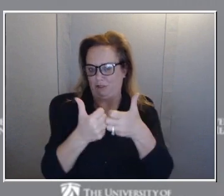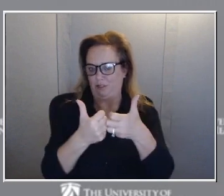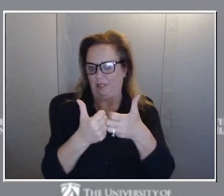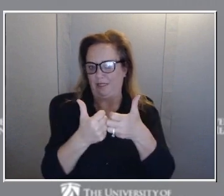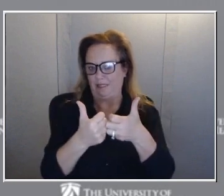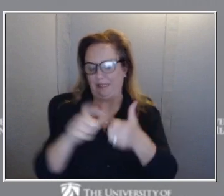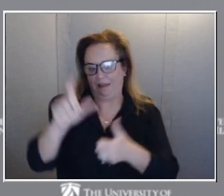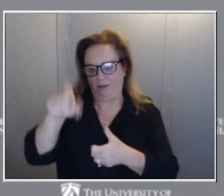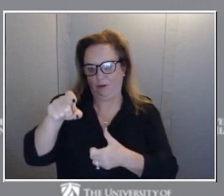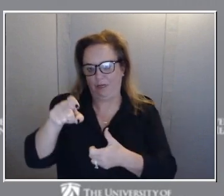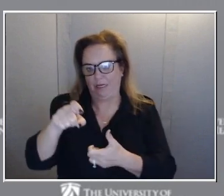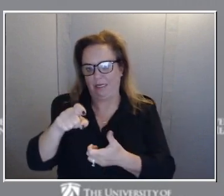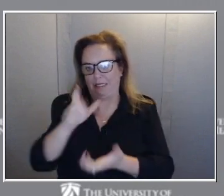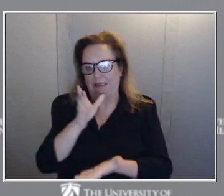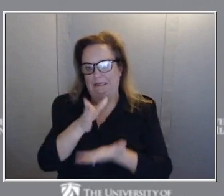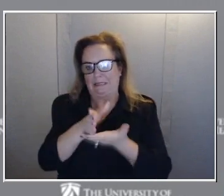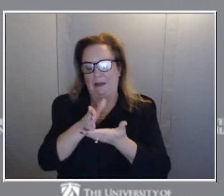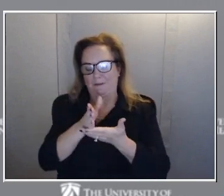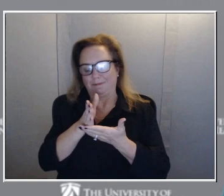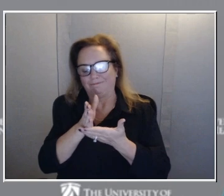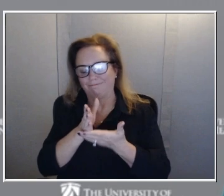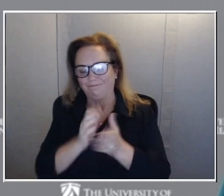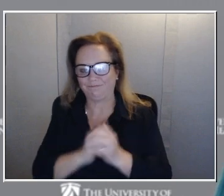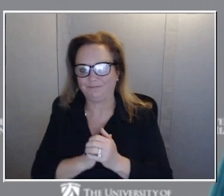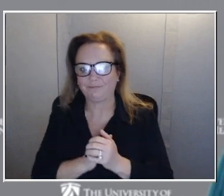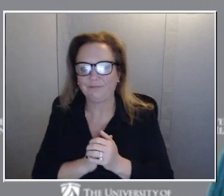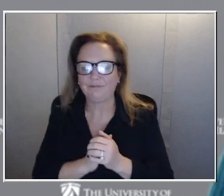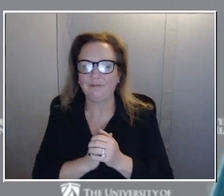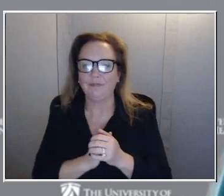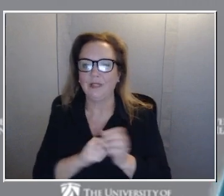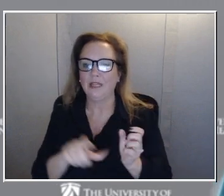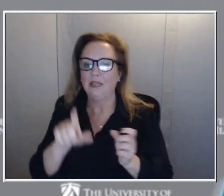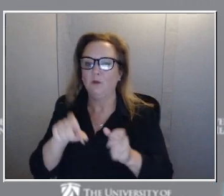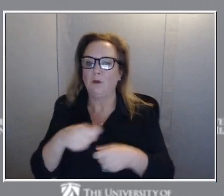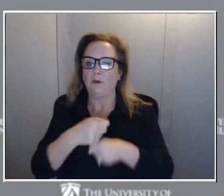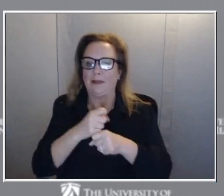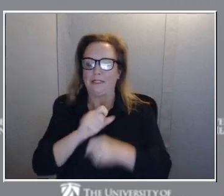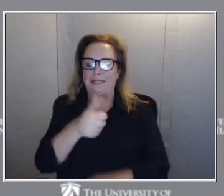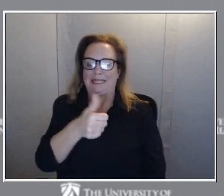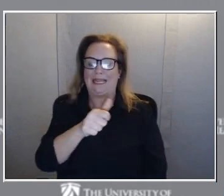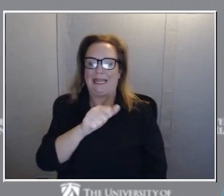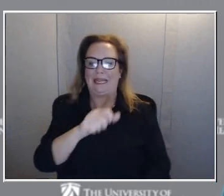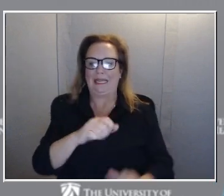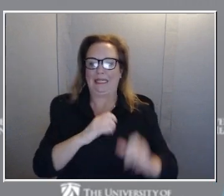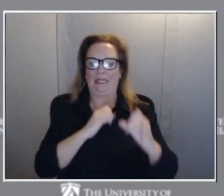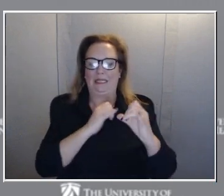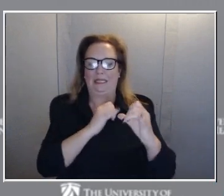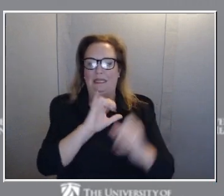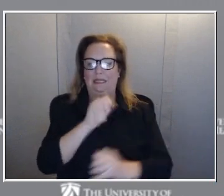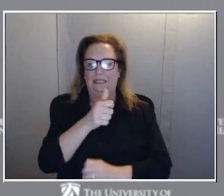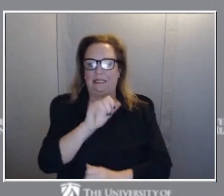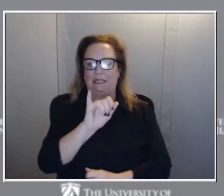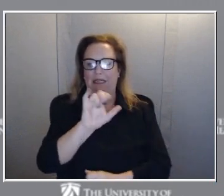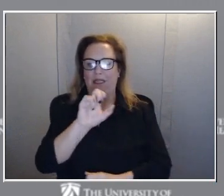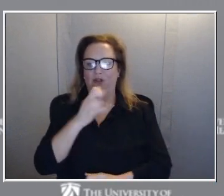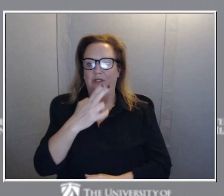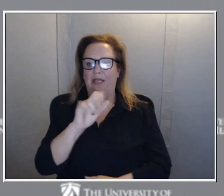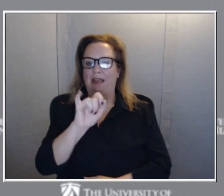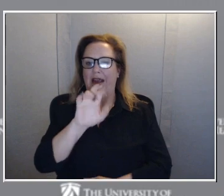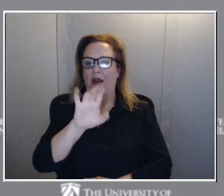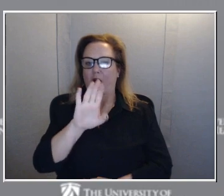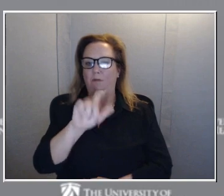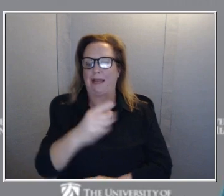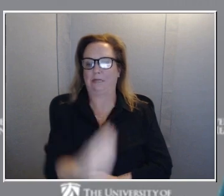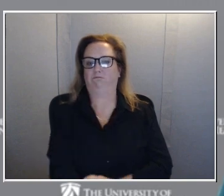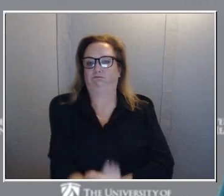need to push the brake quickly. And we want to make sure that you're sitting 10 inches away from your steering wheel. Airbags are designed to deploy at a high